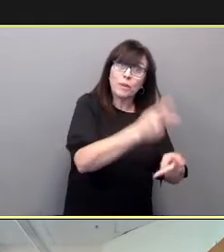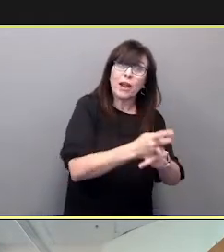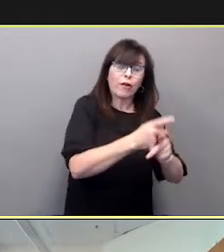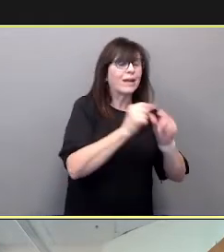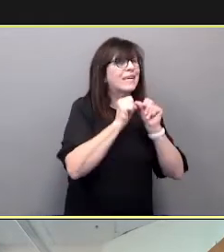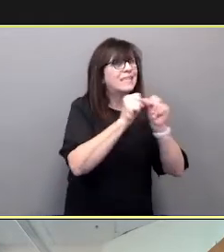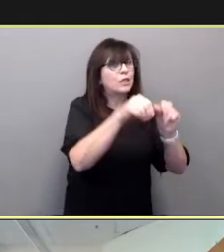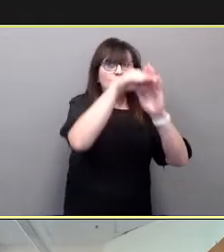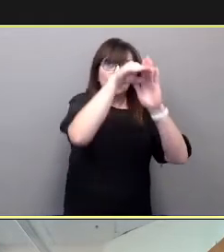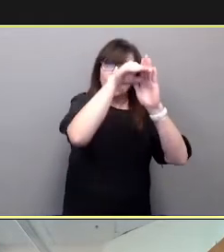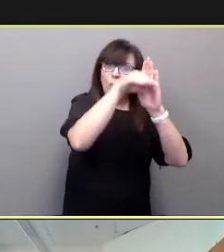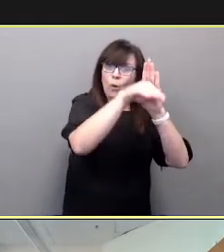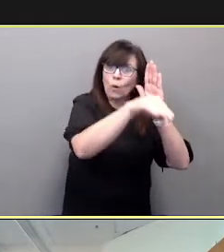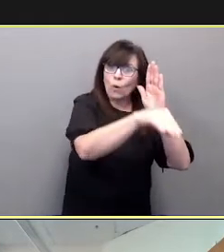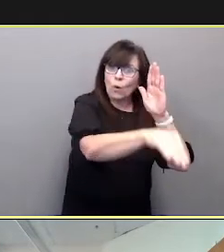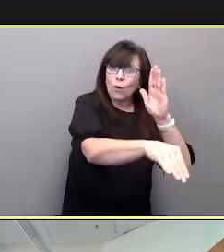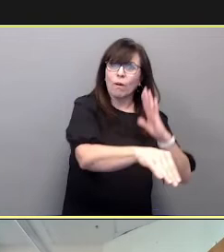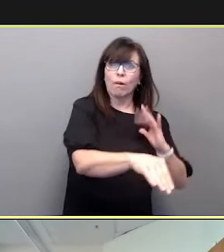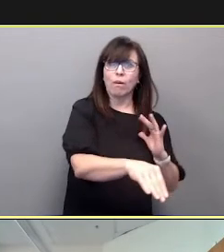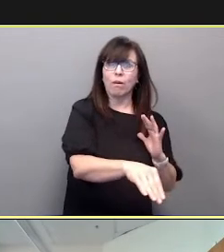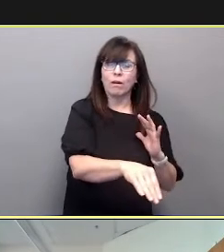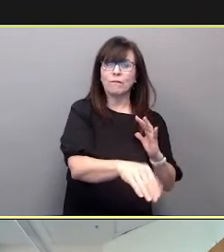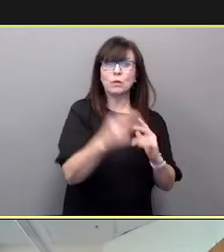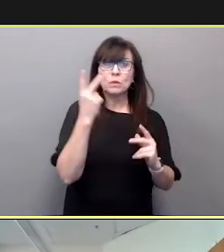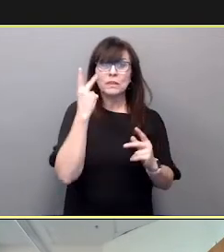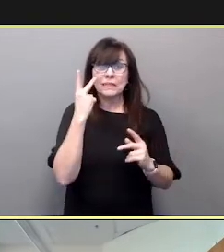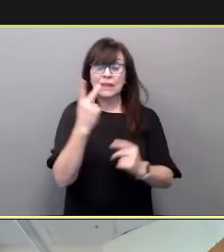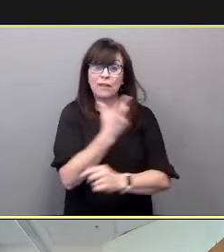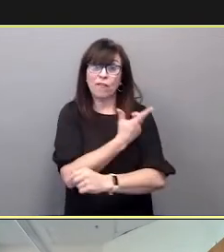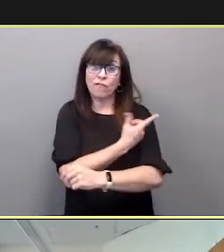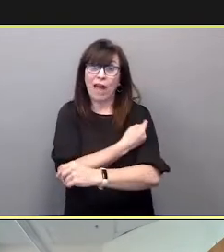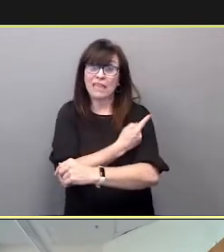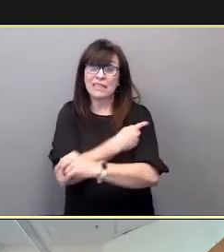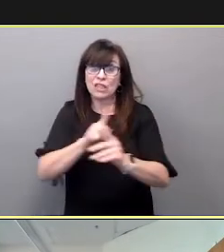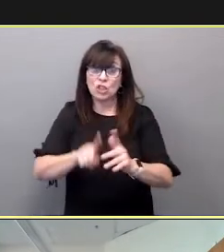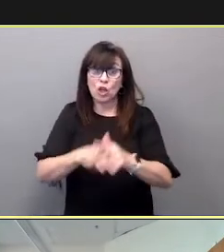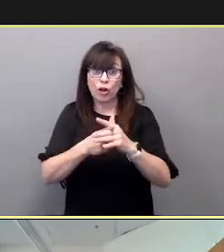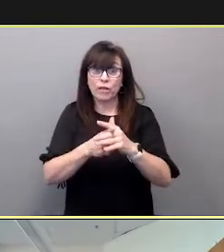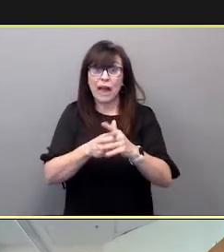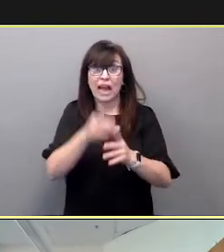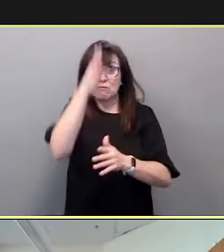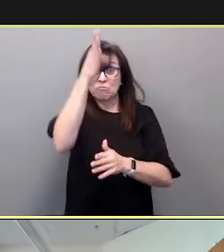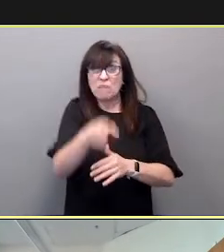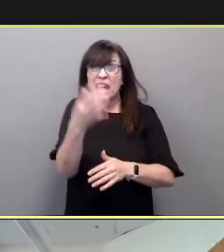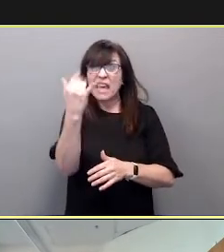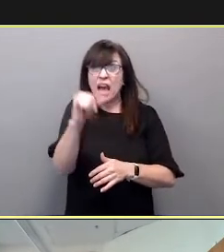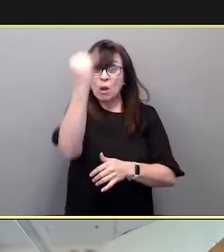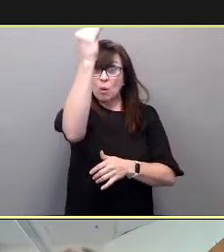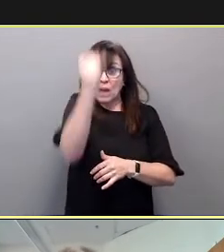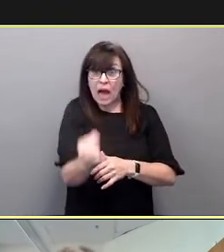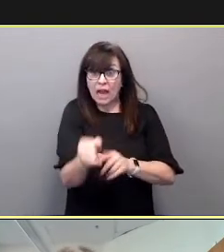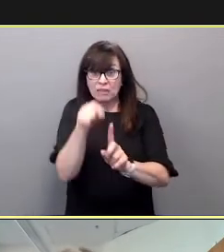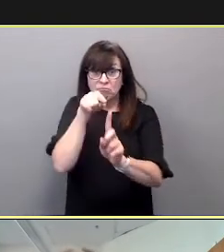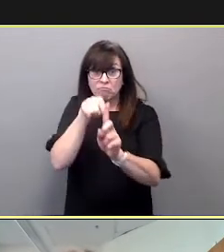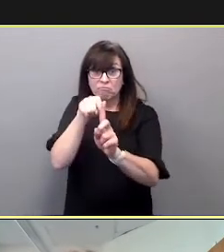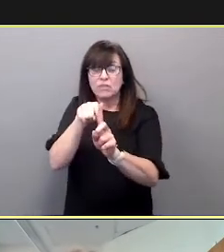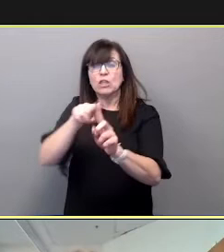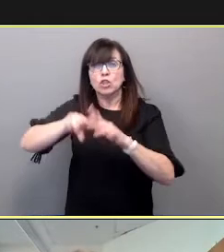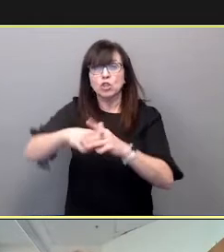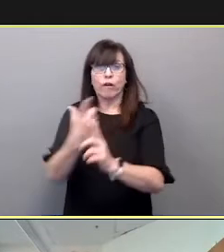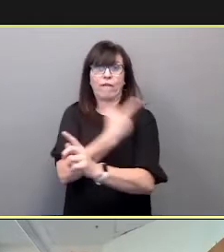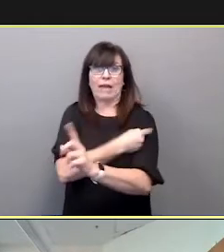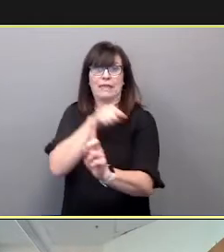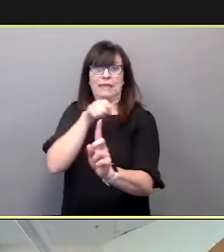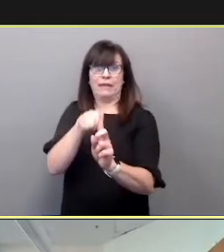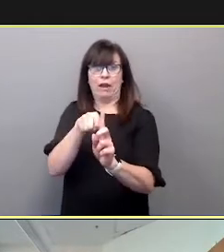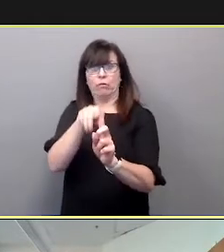So if you look since the vaccine rollout began, and that big yellow line shows us where the rollout started, you